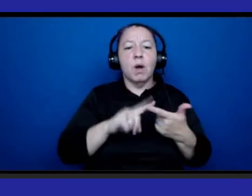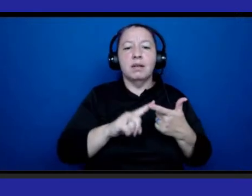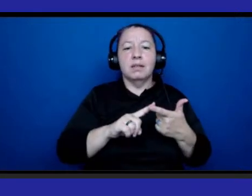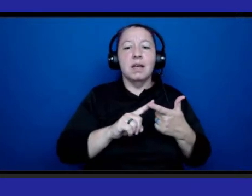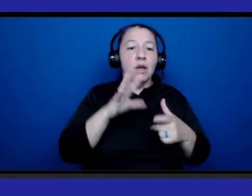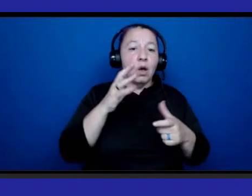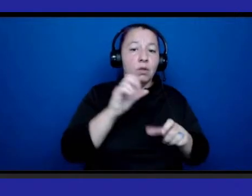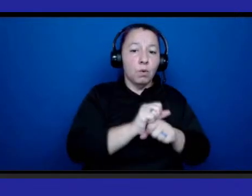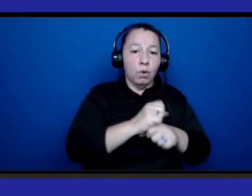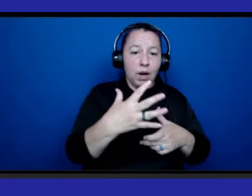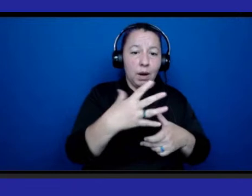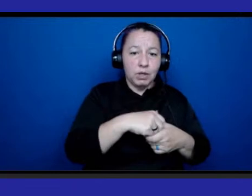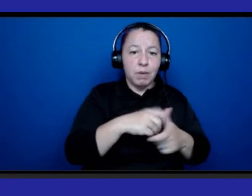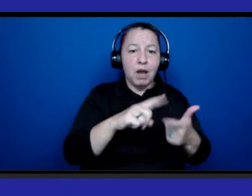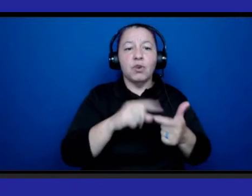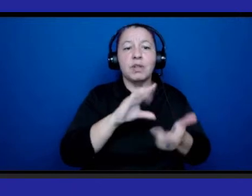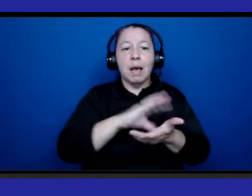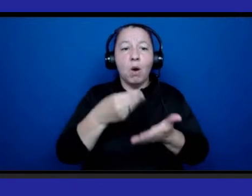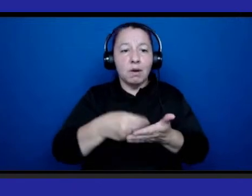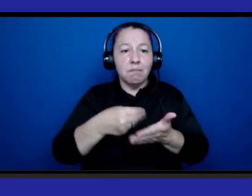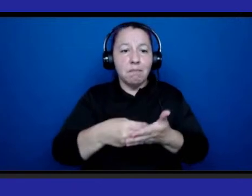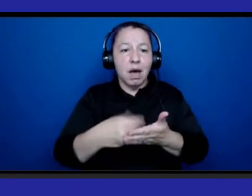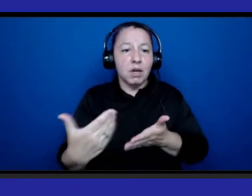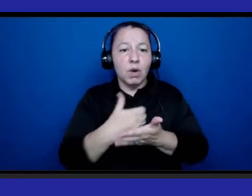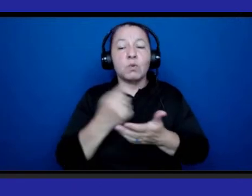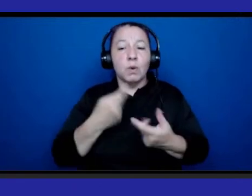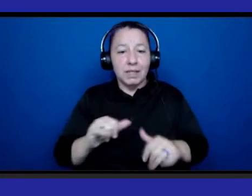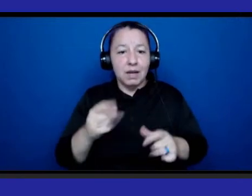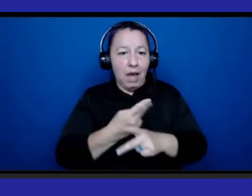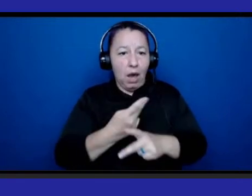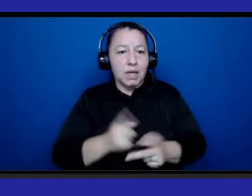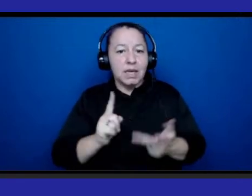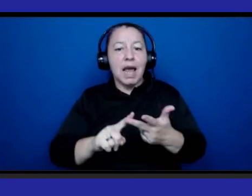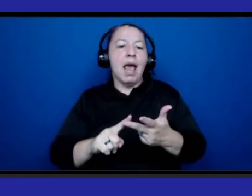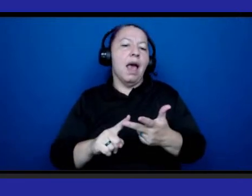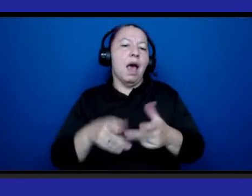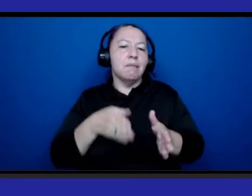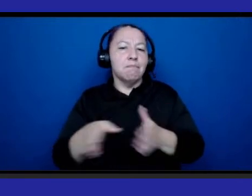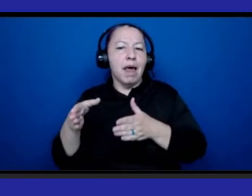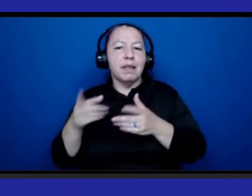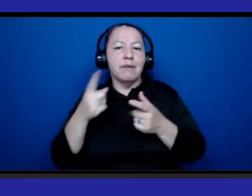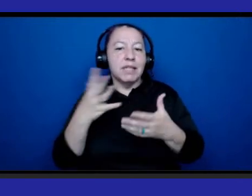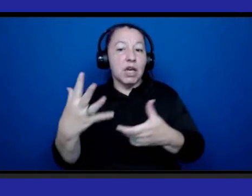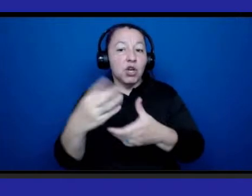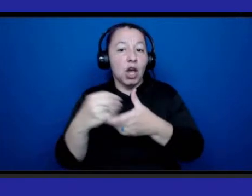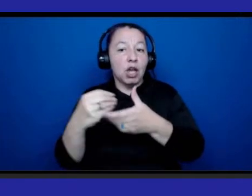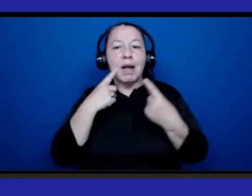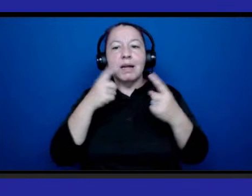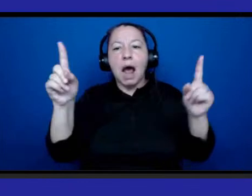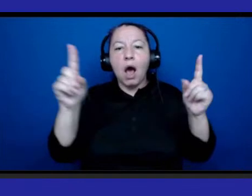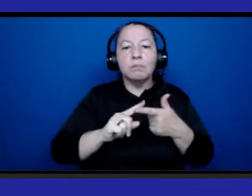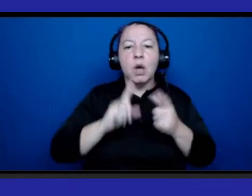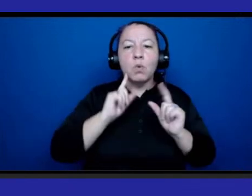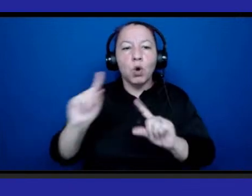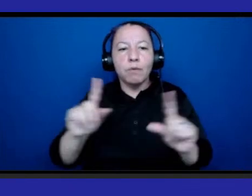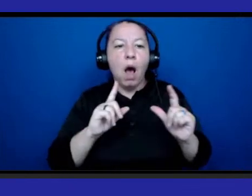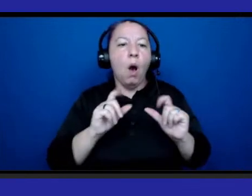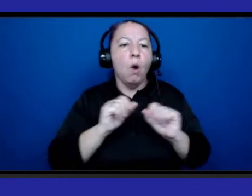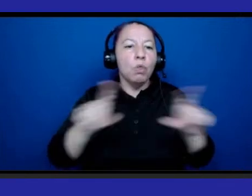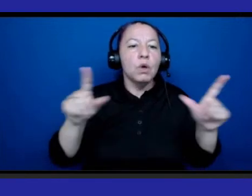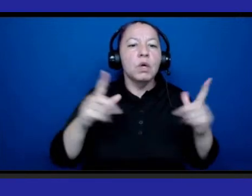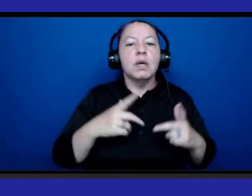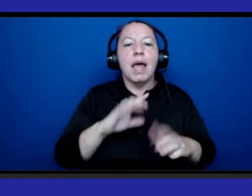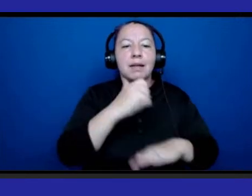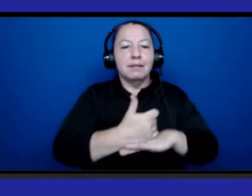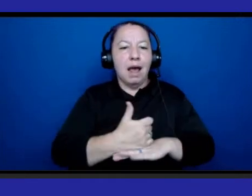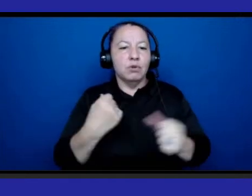are calculating still, and our methods of engagement being announcements, word of mouth, and establishing supports from public